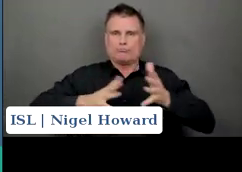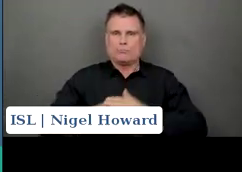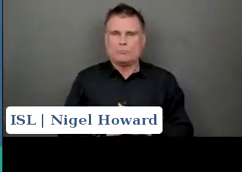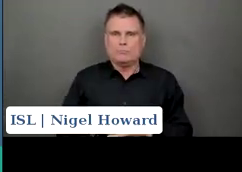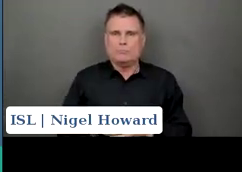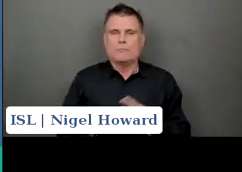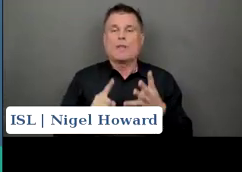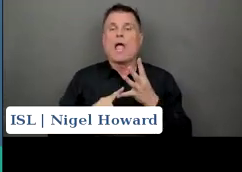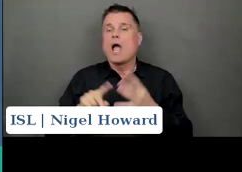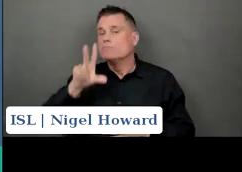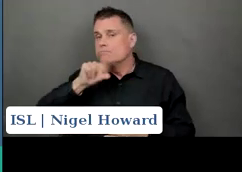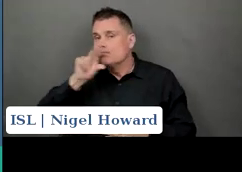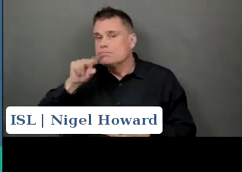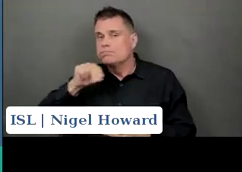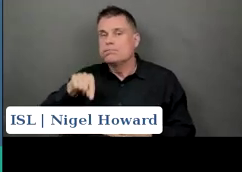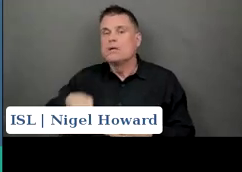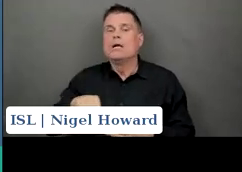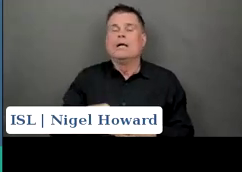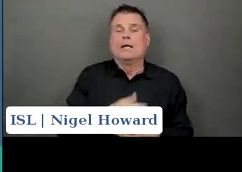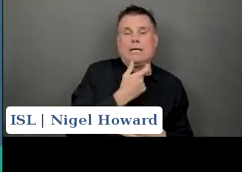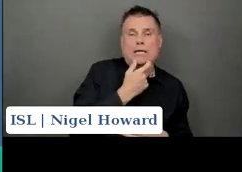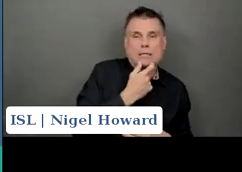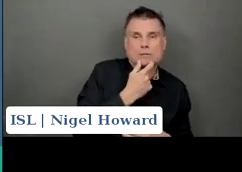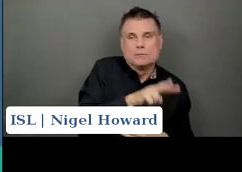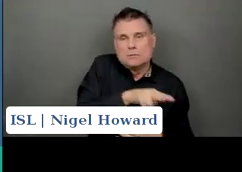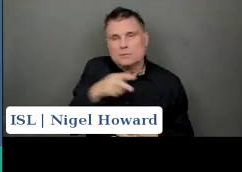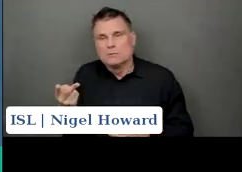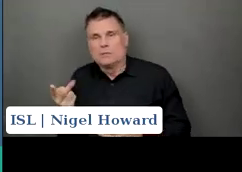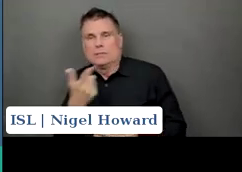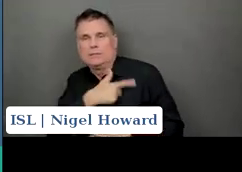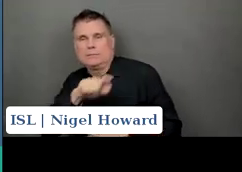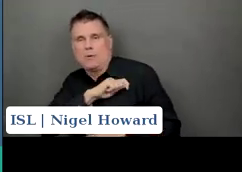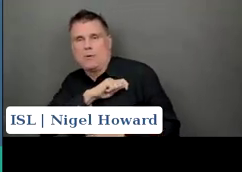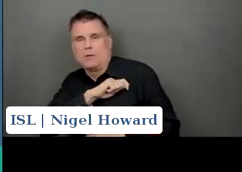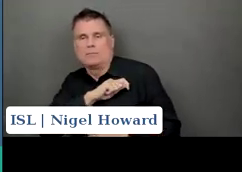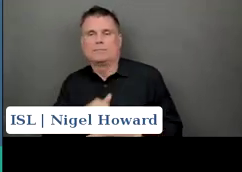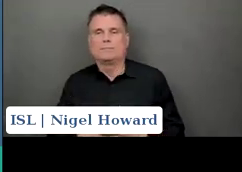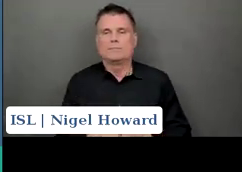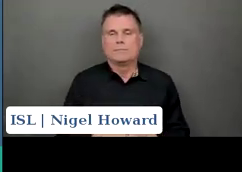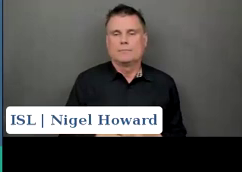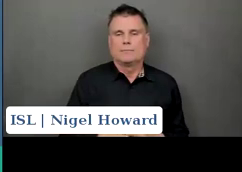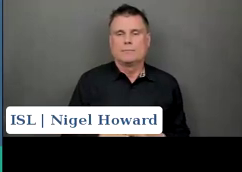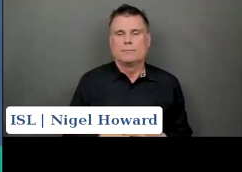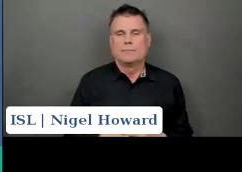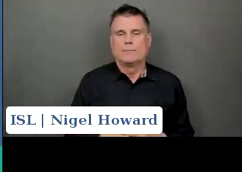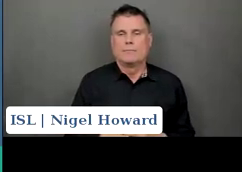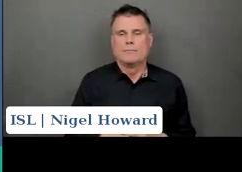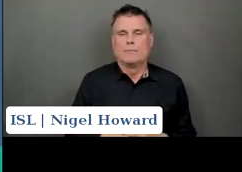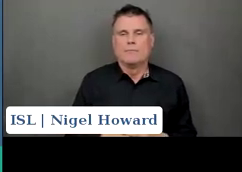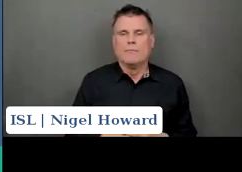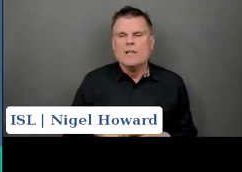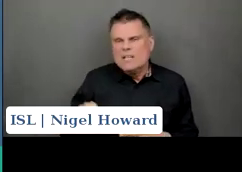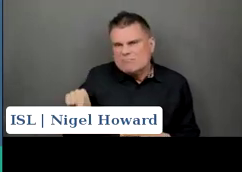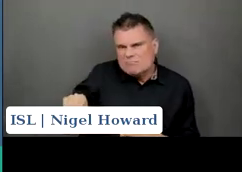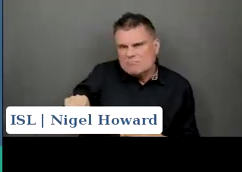interpretation. So please do click any of those buttons and type in the chat if you're struggling with anything there.